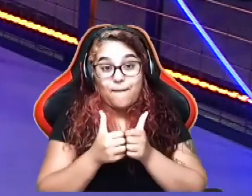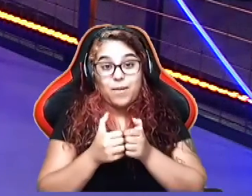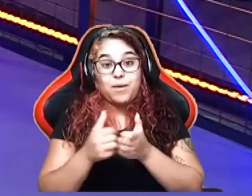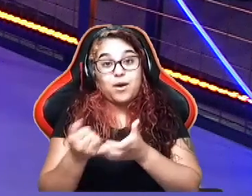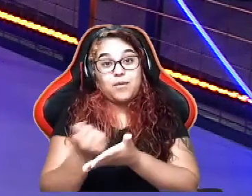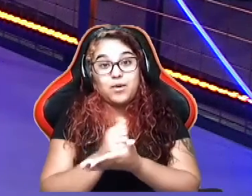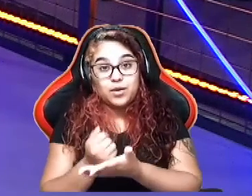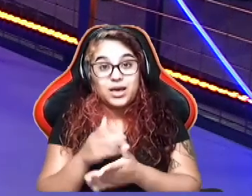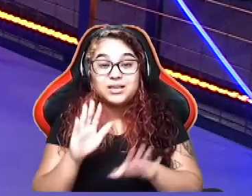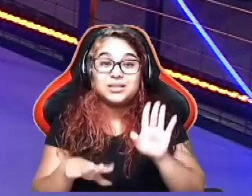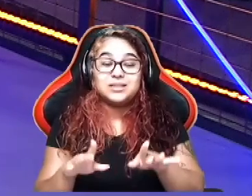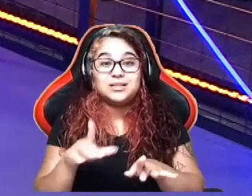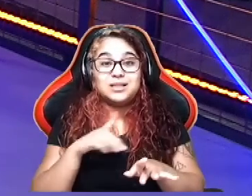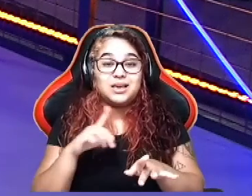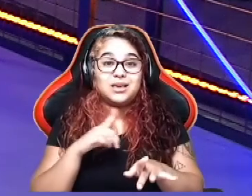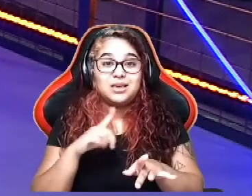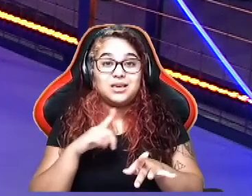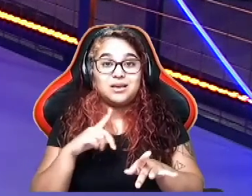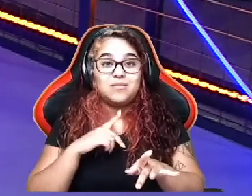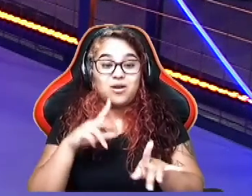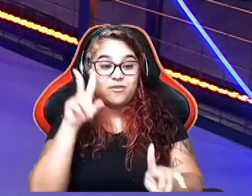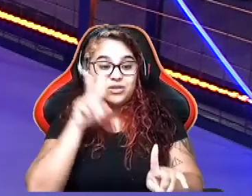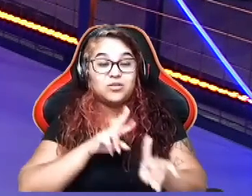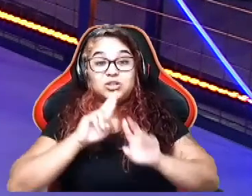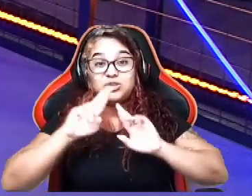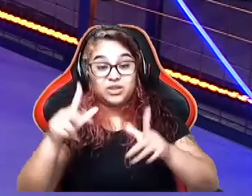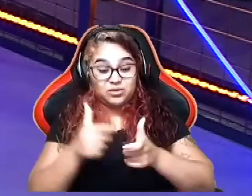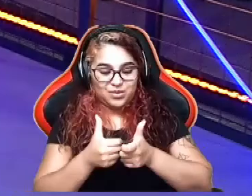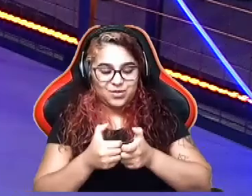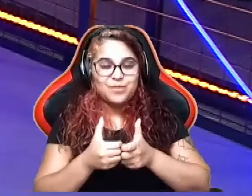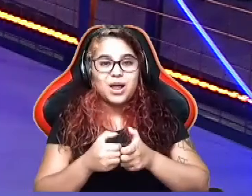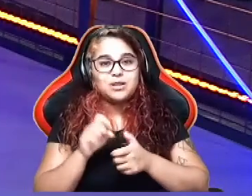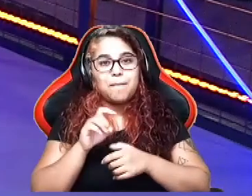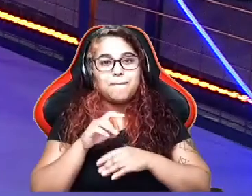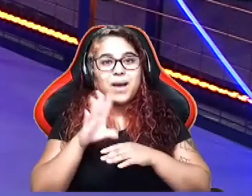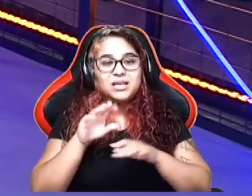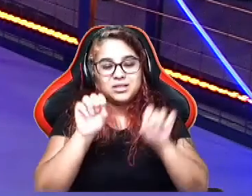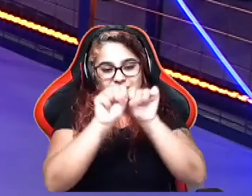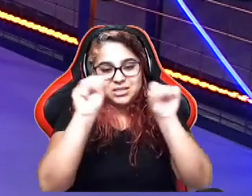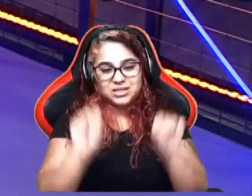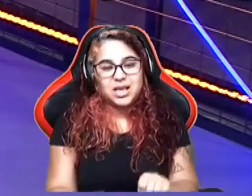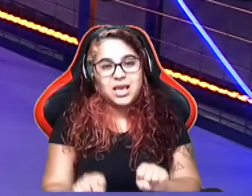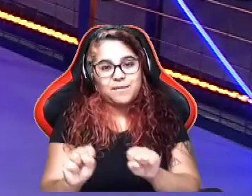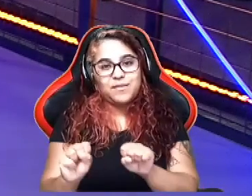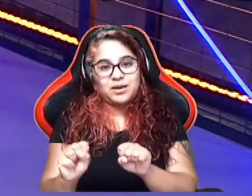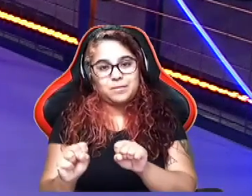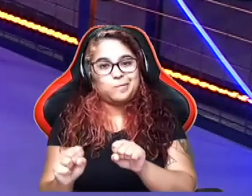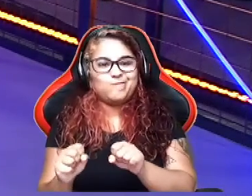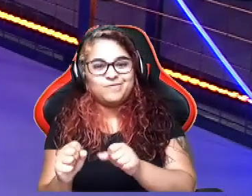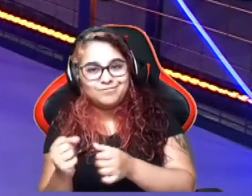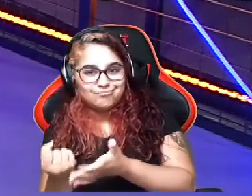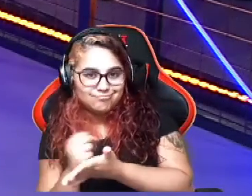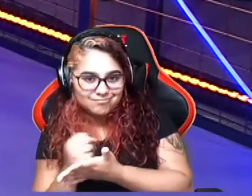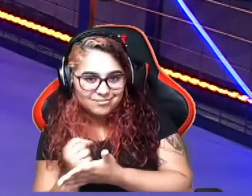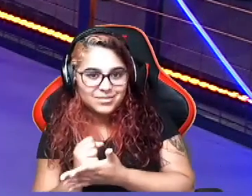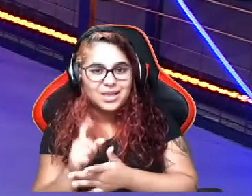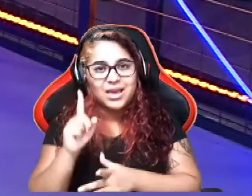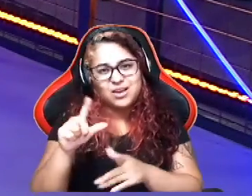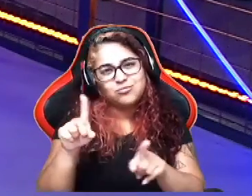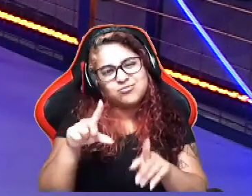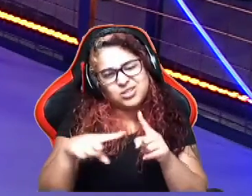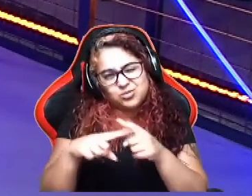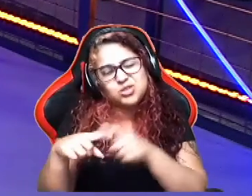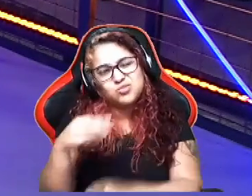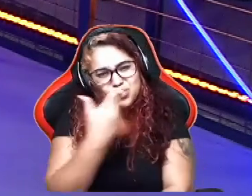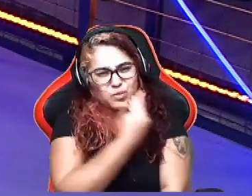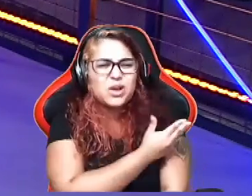jogos móveis have e jogos de a desenvolvedores different brasileiros. understanding of mobile games and games by Brazilian developers. Mesmo. Eu queria